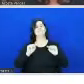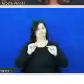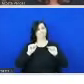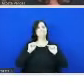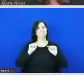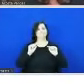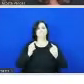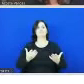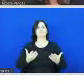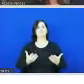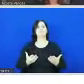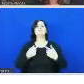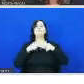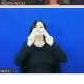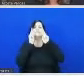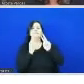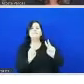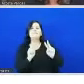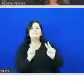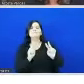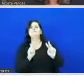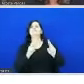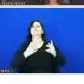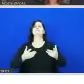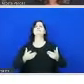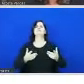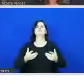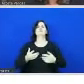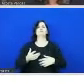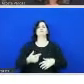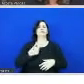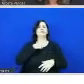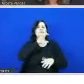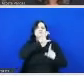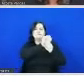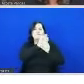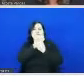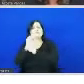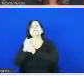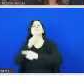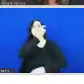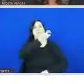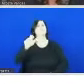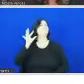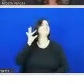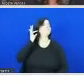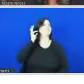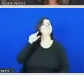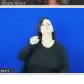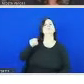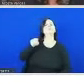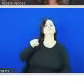are saying, that the support of hearing women's voices and